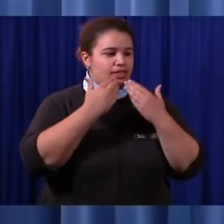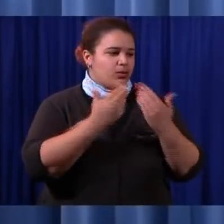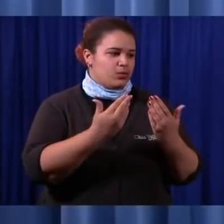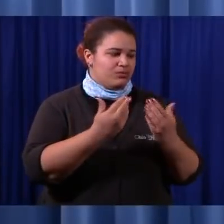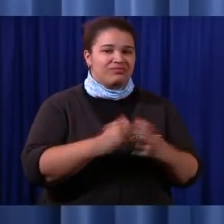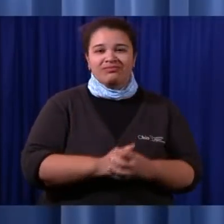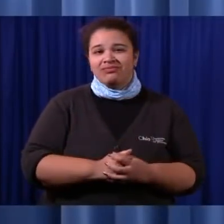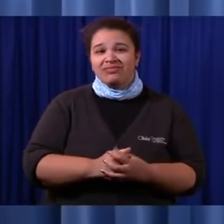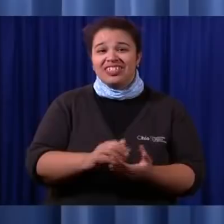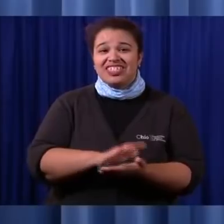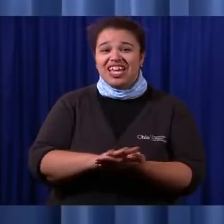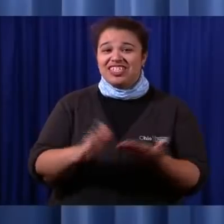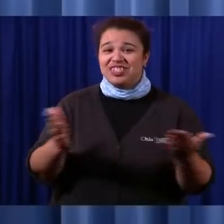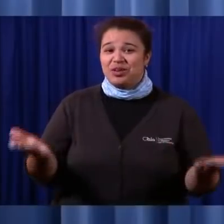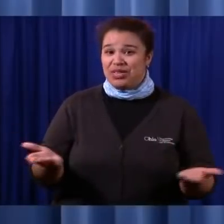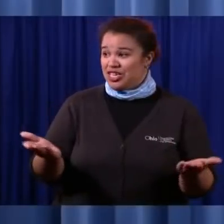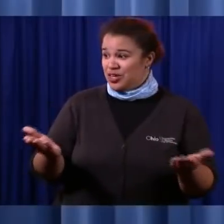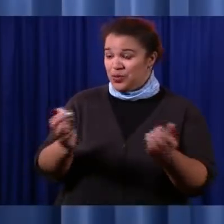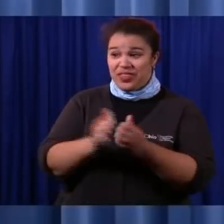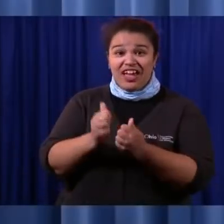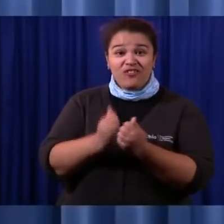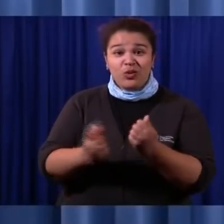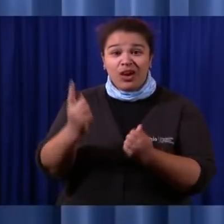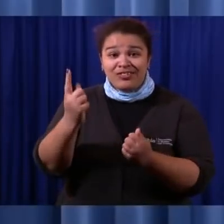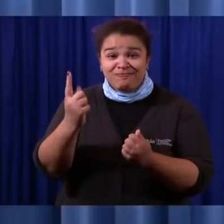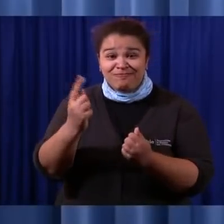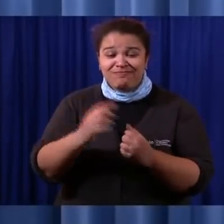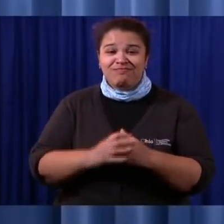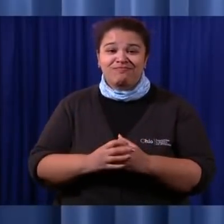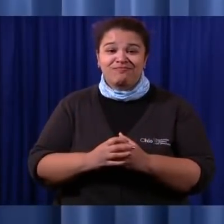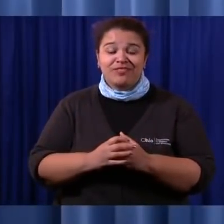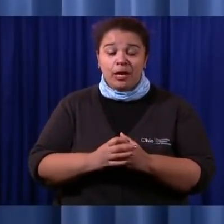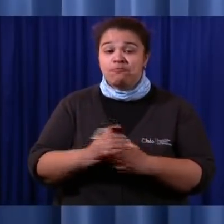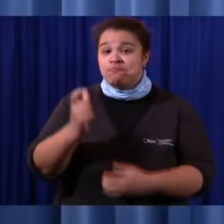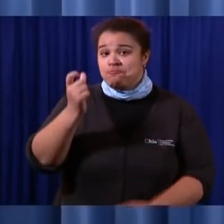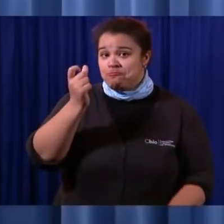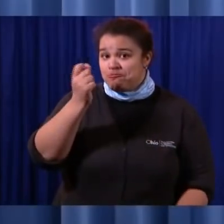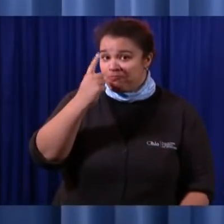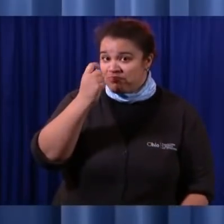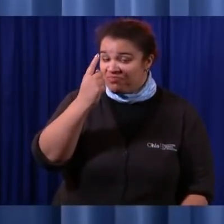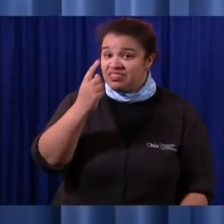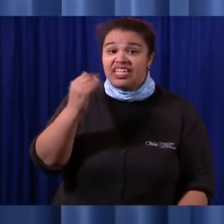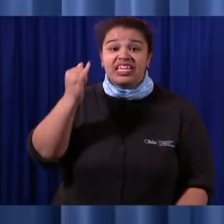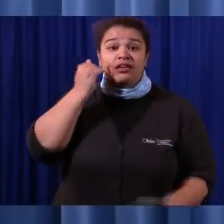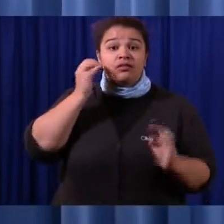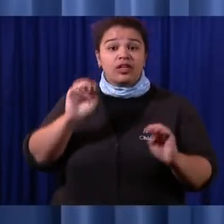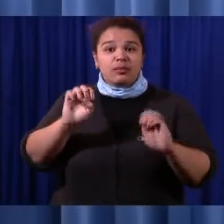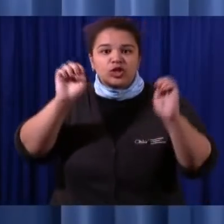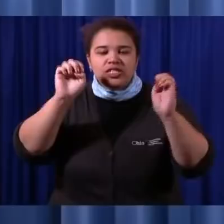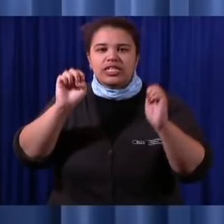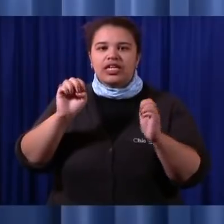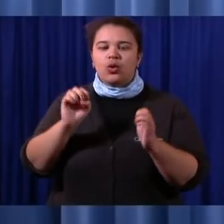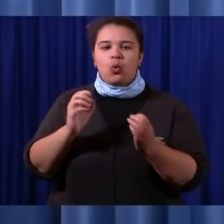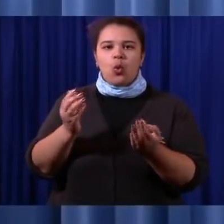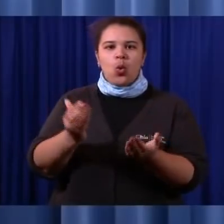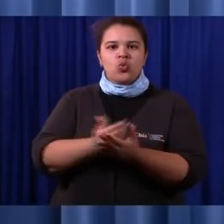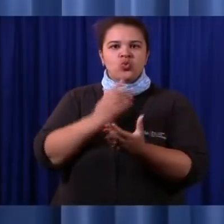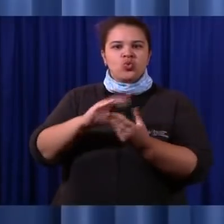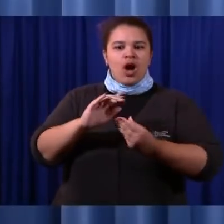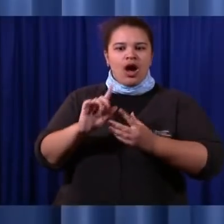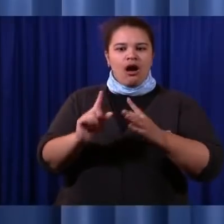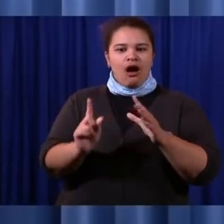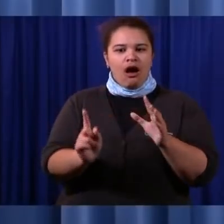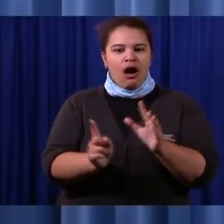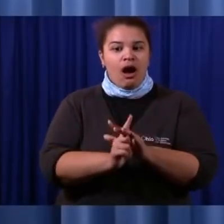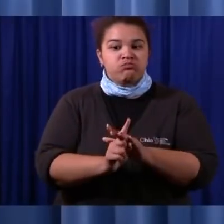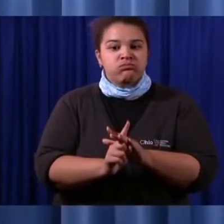everyone. Unless there is some emerging story or a reason that we have to come back and talk to the people of